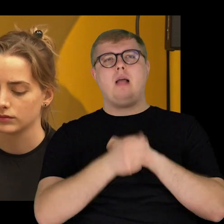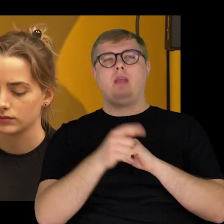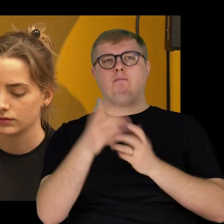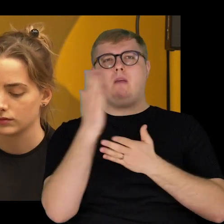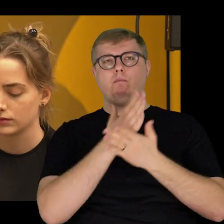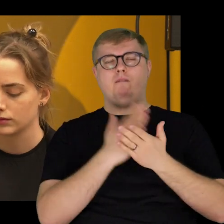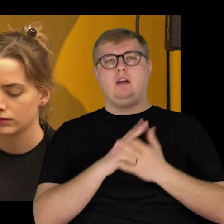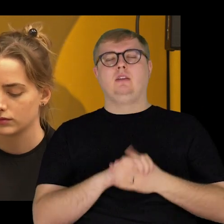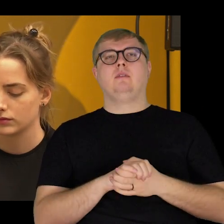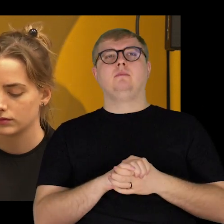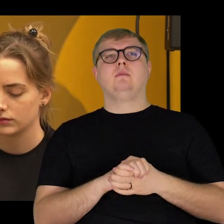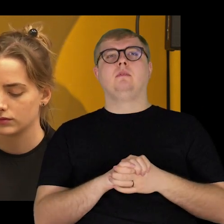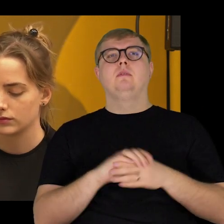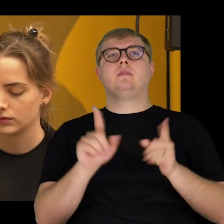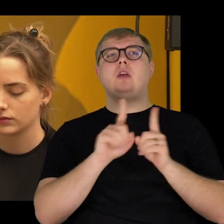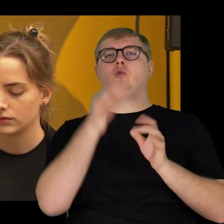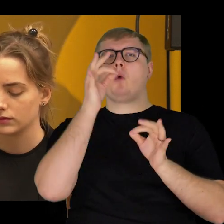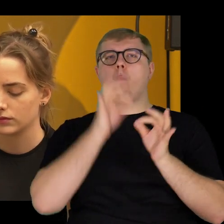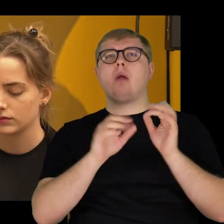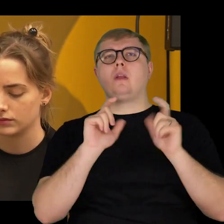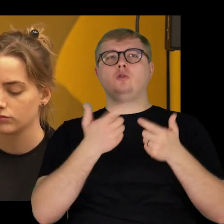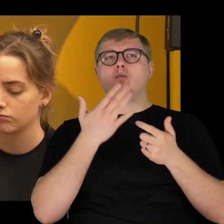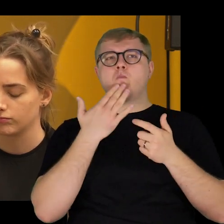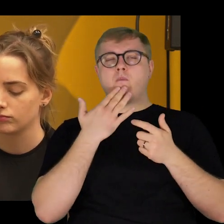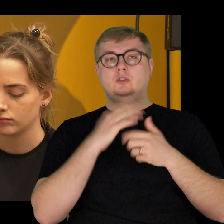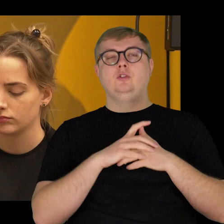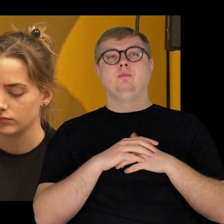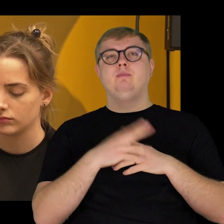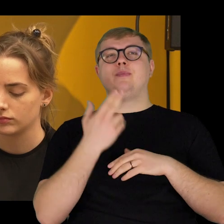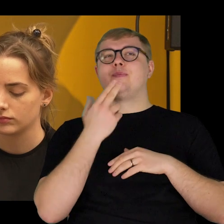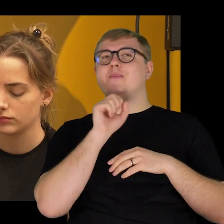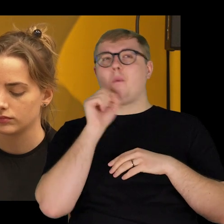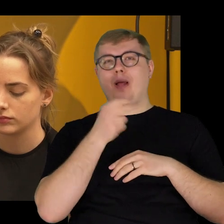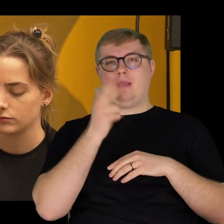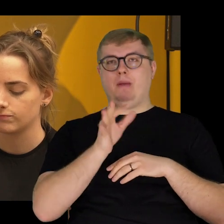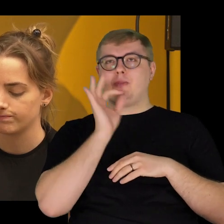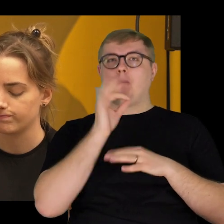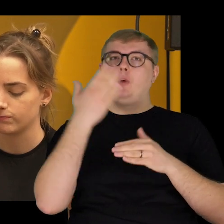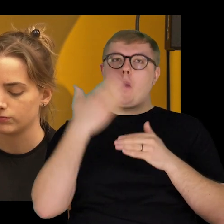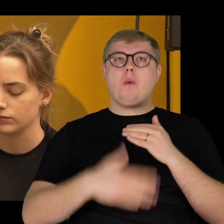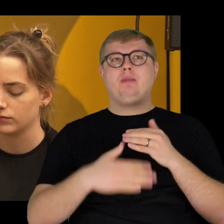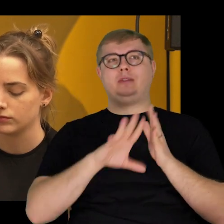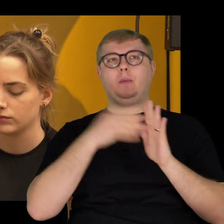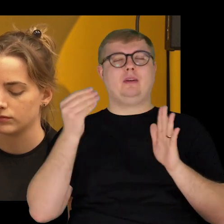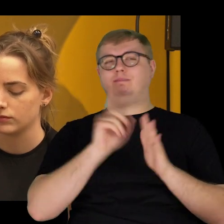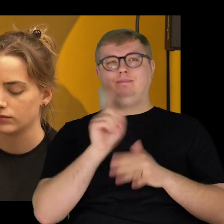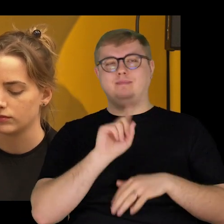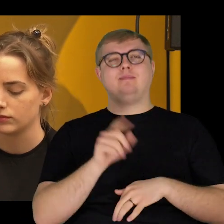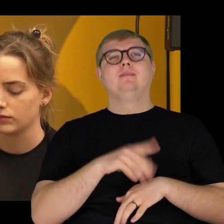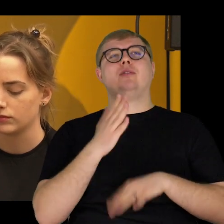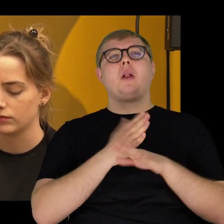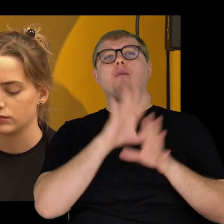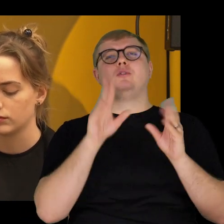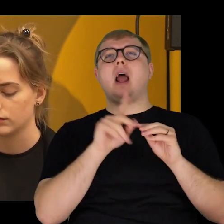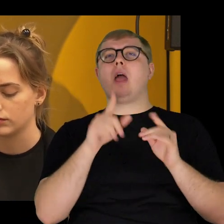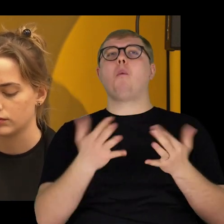that's exactly what you said. It's never finished, right? But yeah, it's not that easy to, I found, to touch